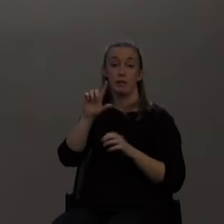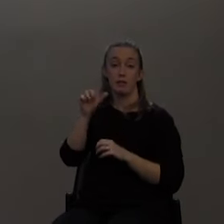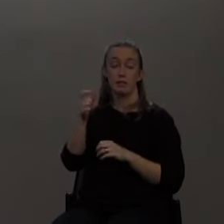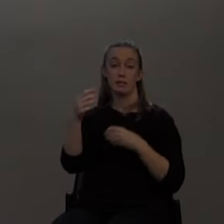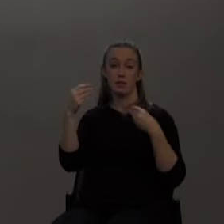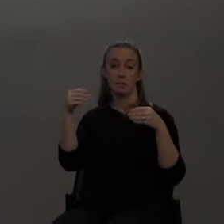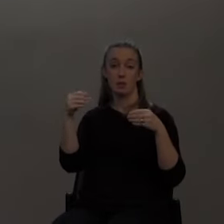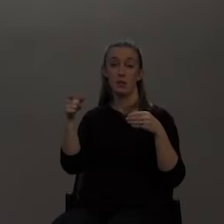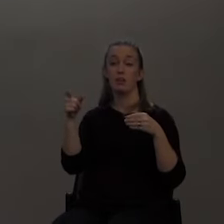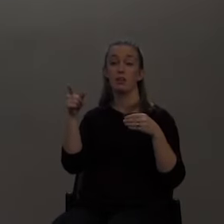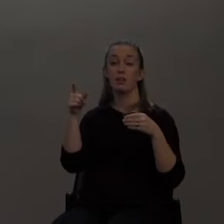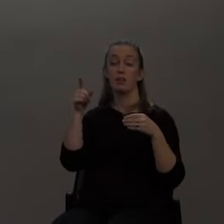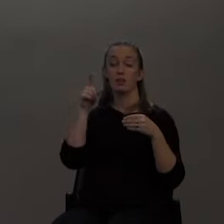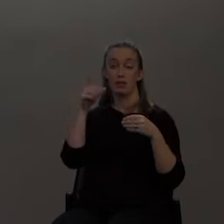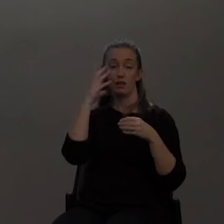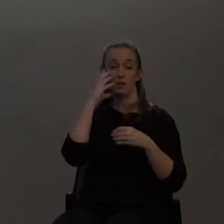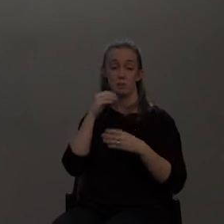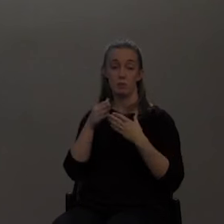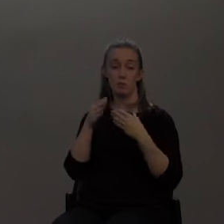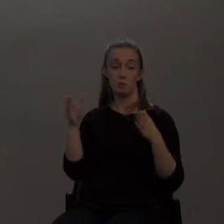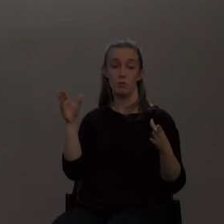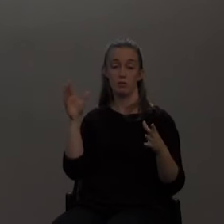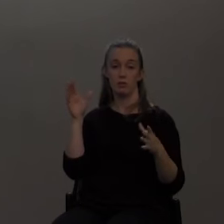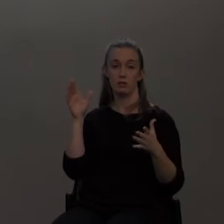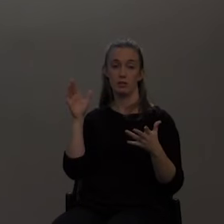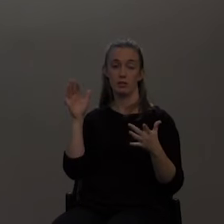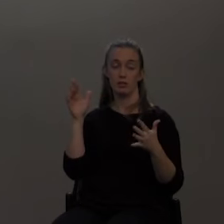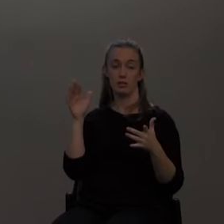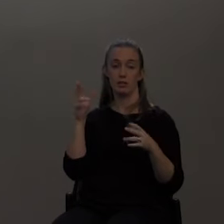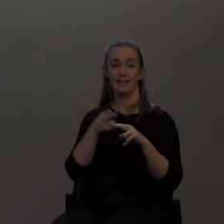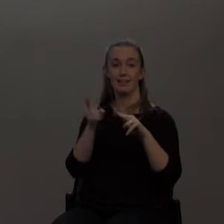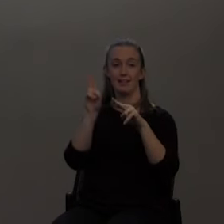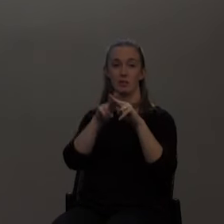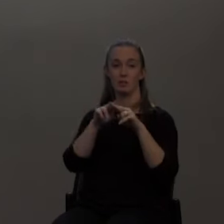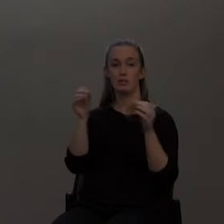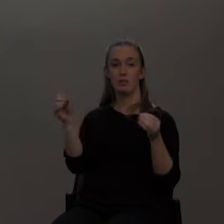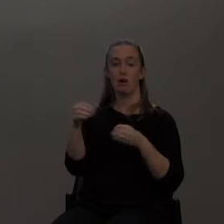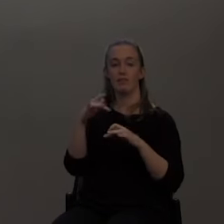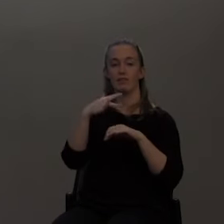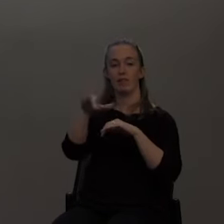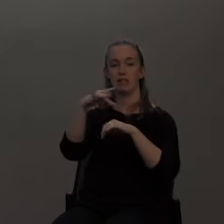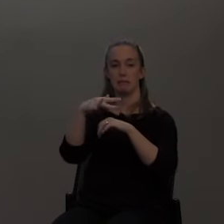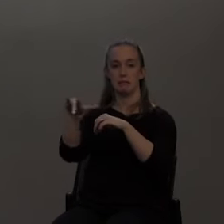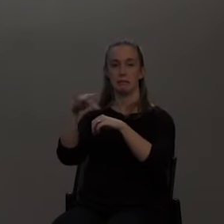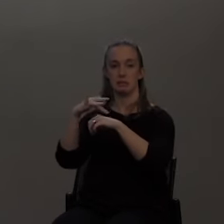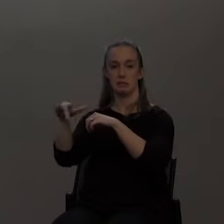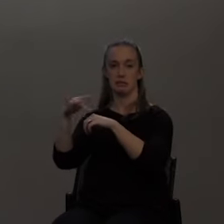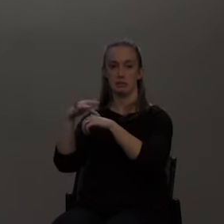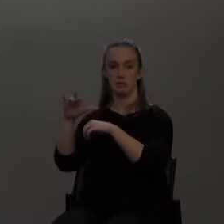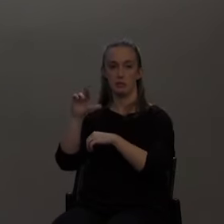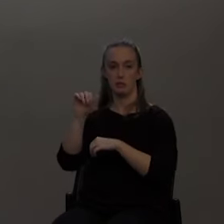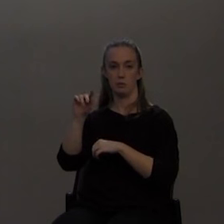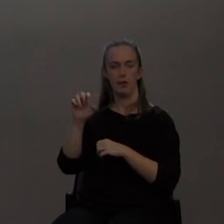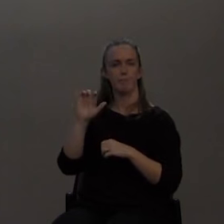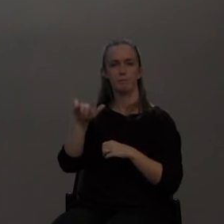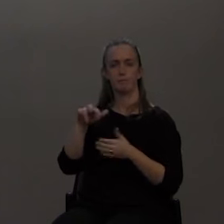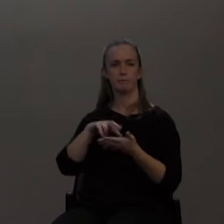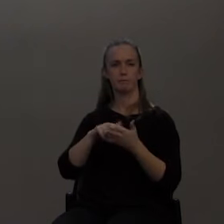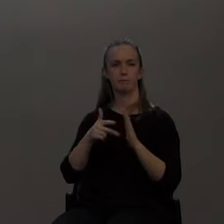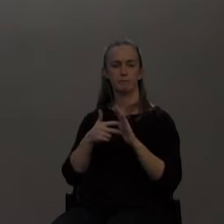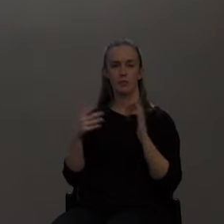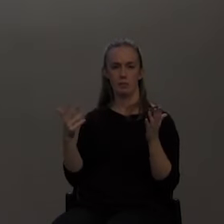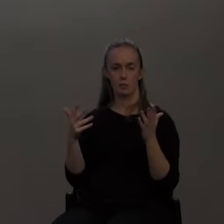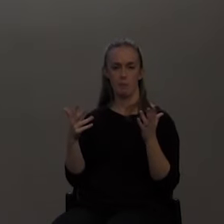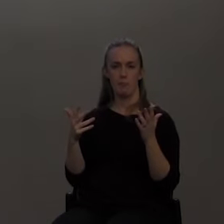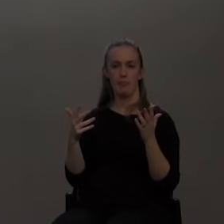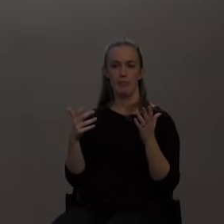an overall increase in the office vacancy rate. And what this means is that there is a large